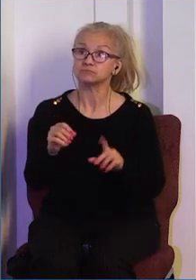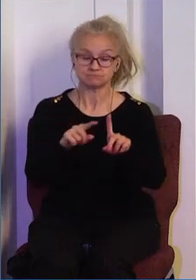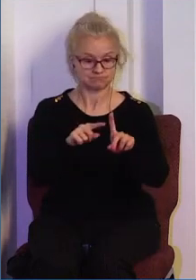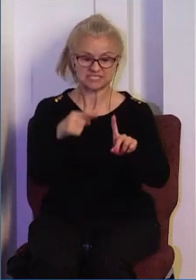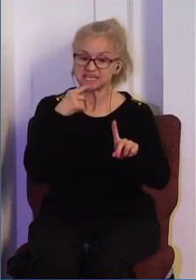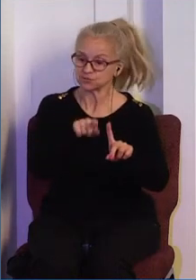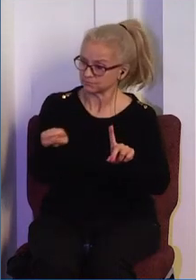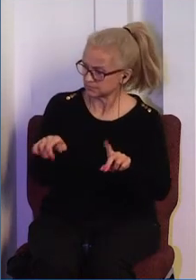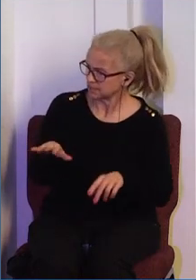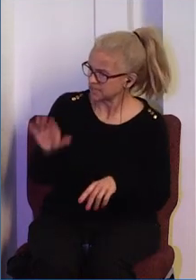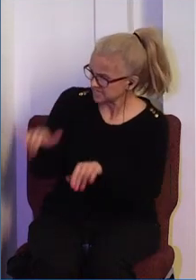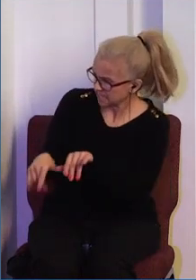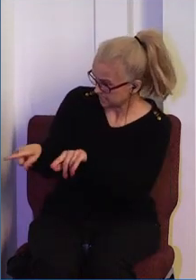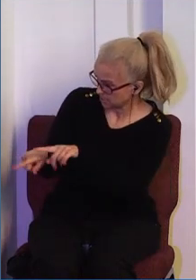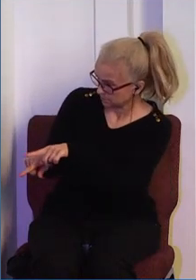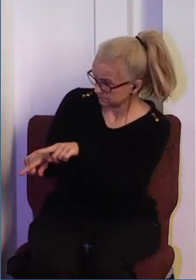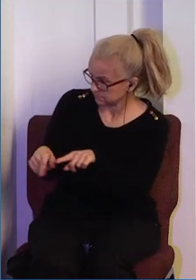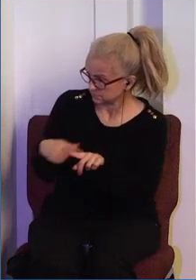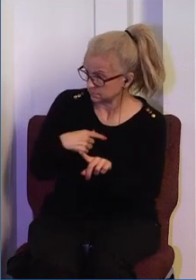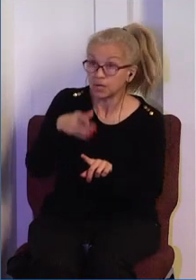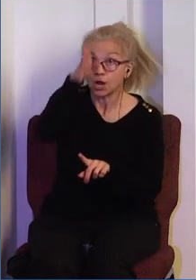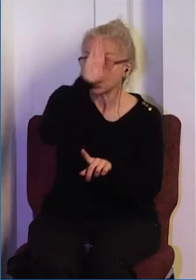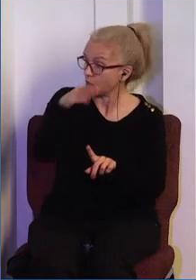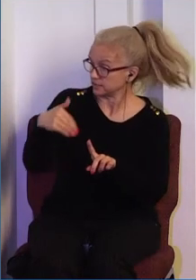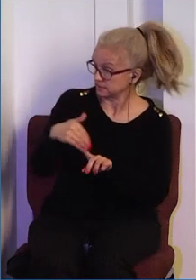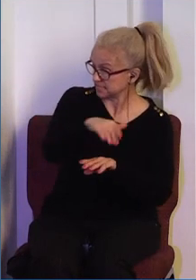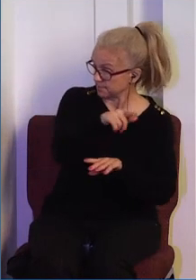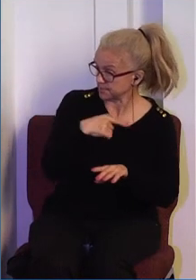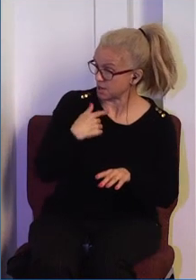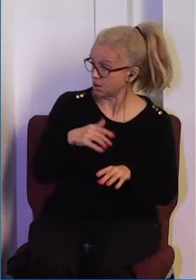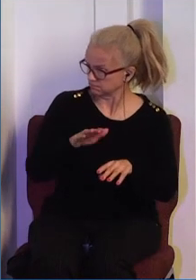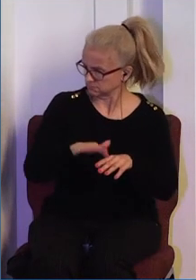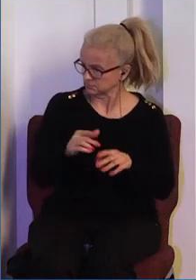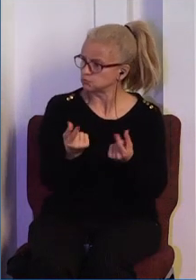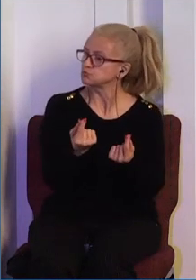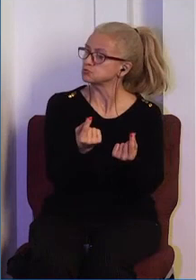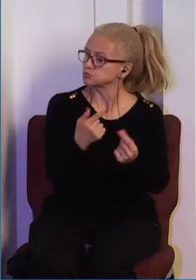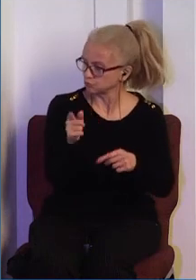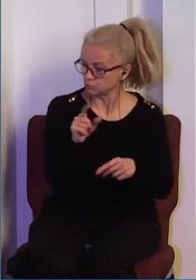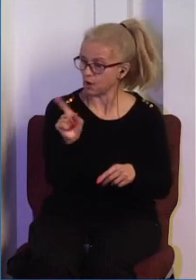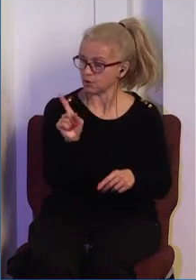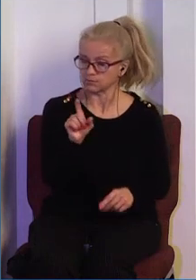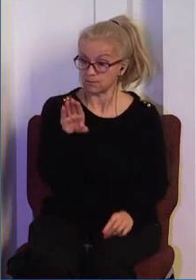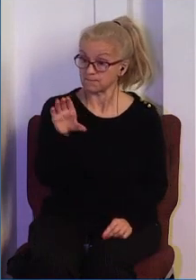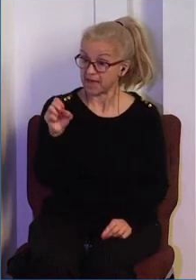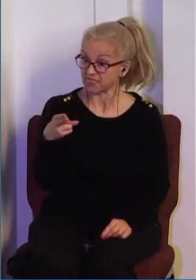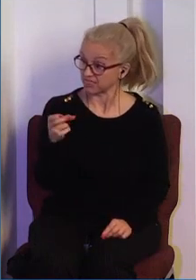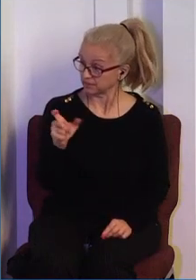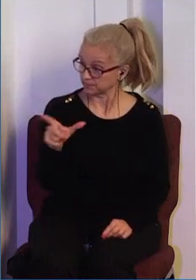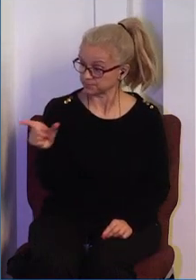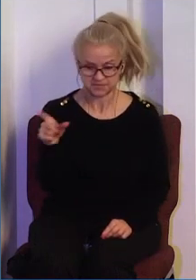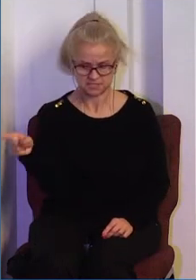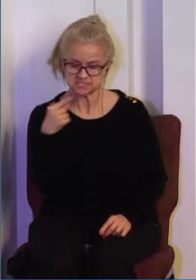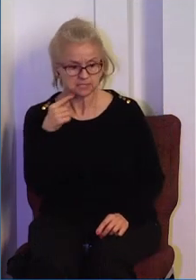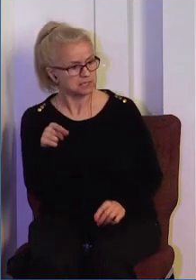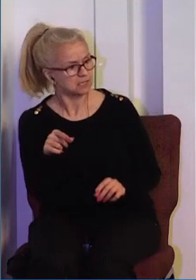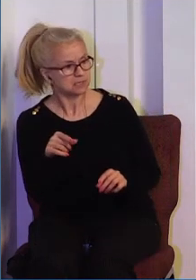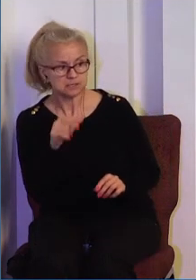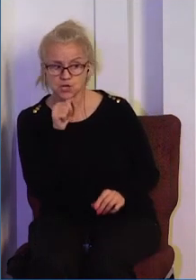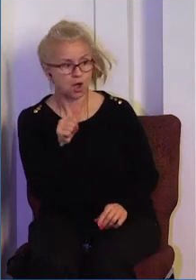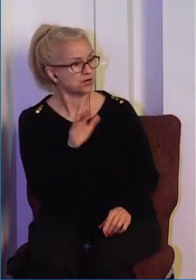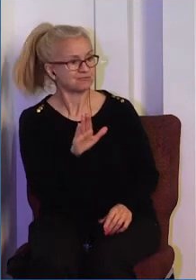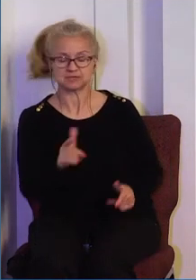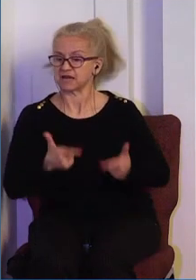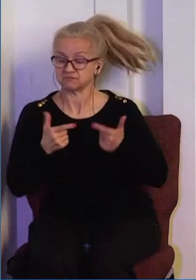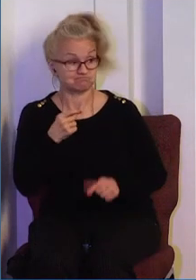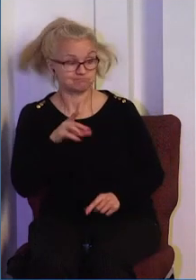Elisha, "Stay here. God has sent me on an errand to Bethel." Elisha said, "Not on your